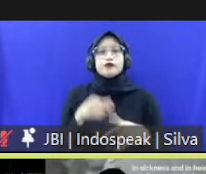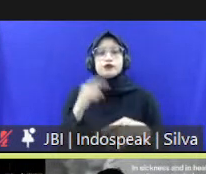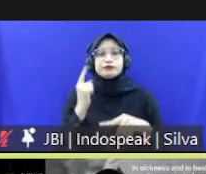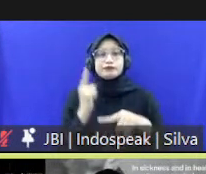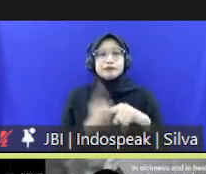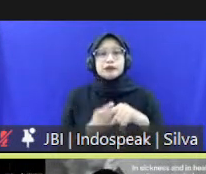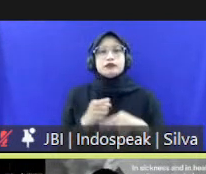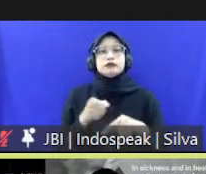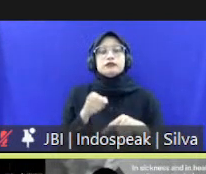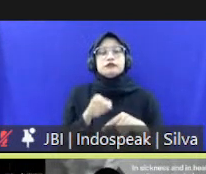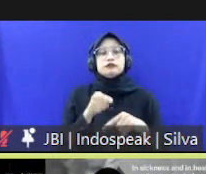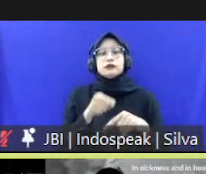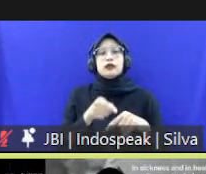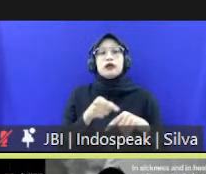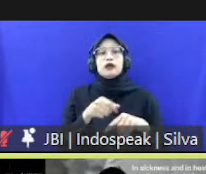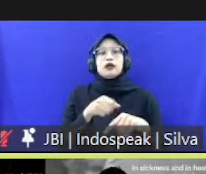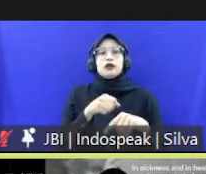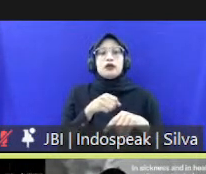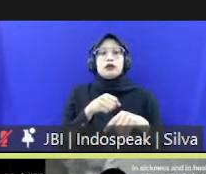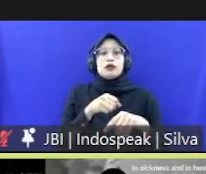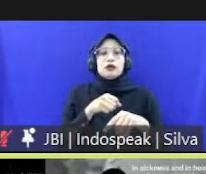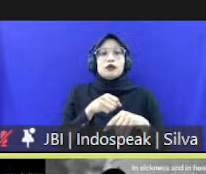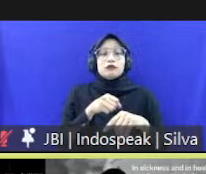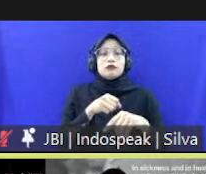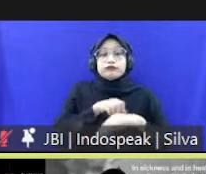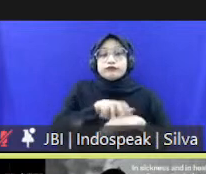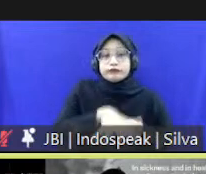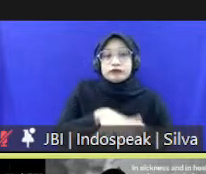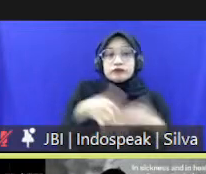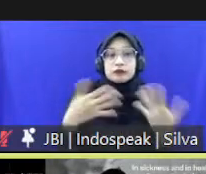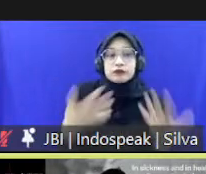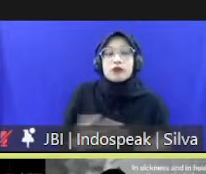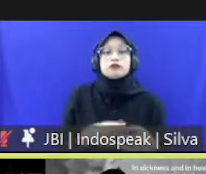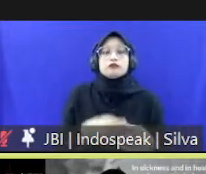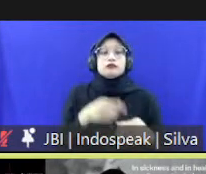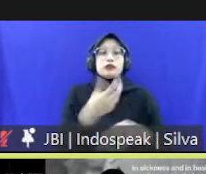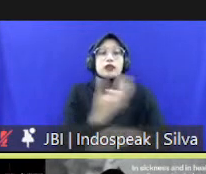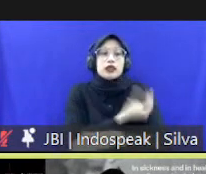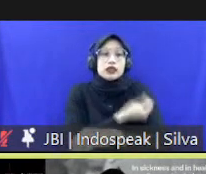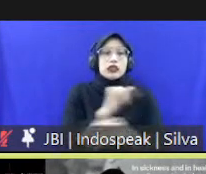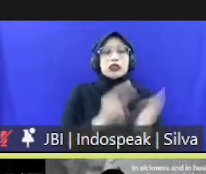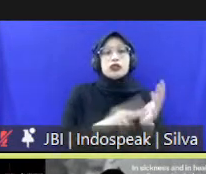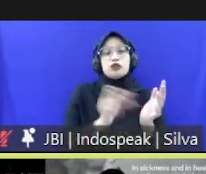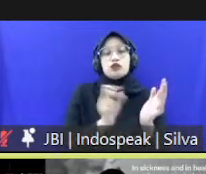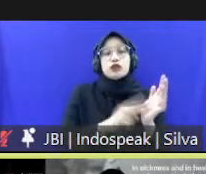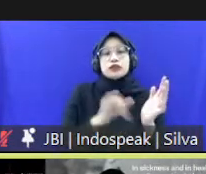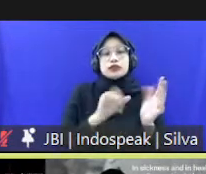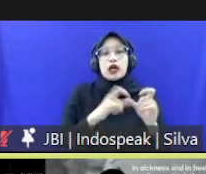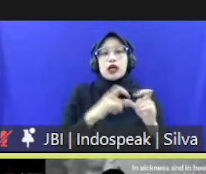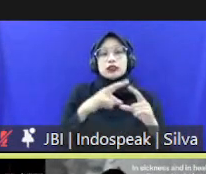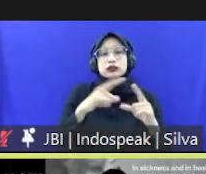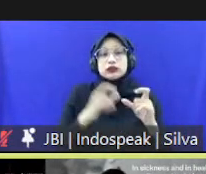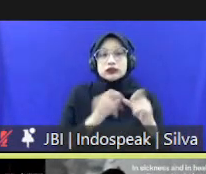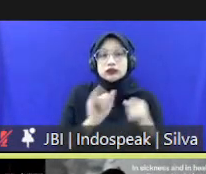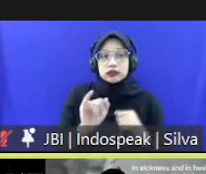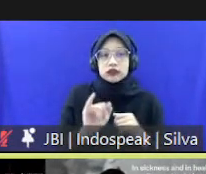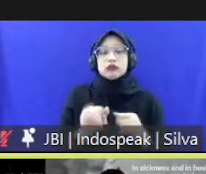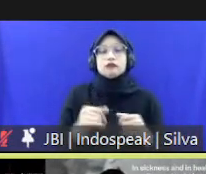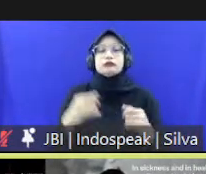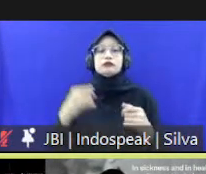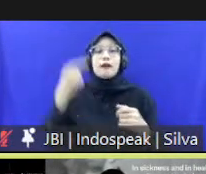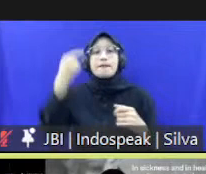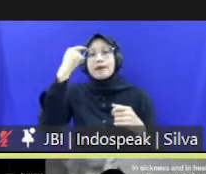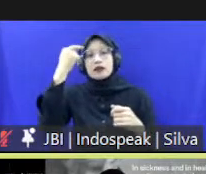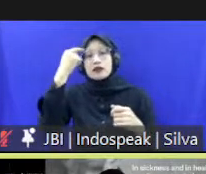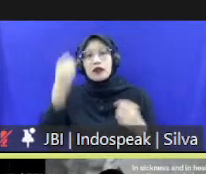also a shadow pandemic in itself for women and girls, and mental health. Disruption